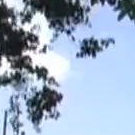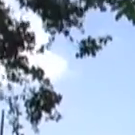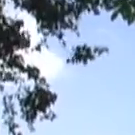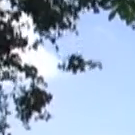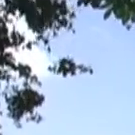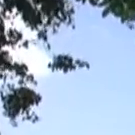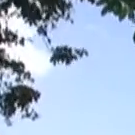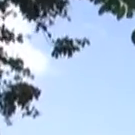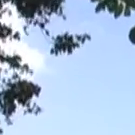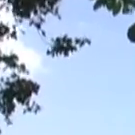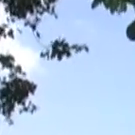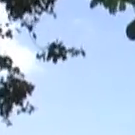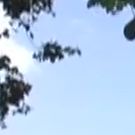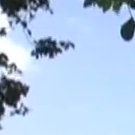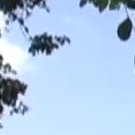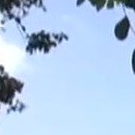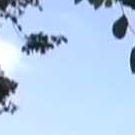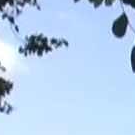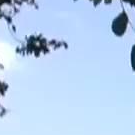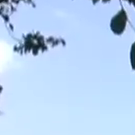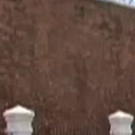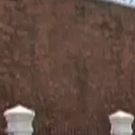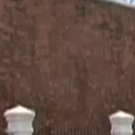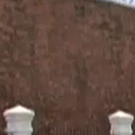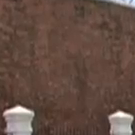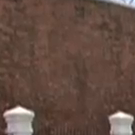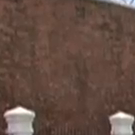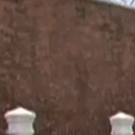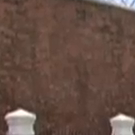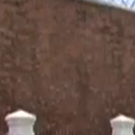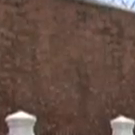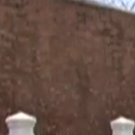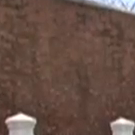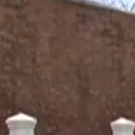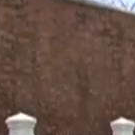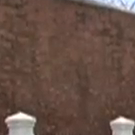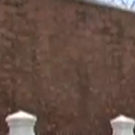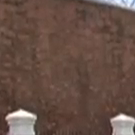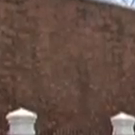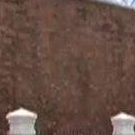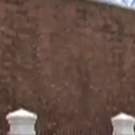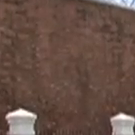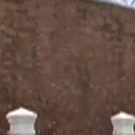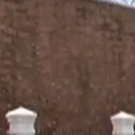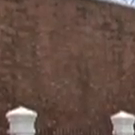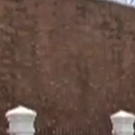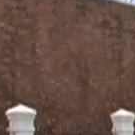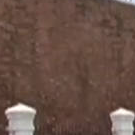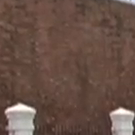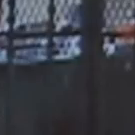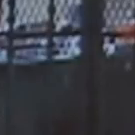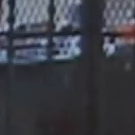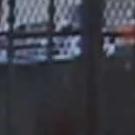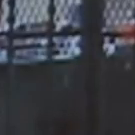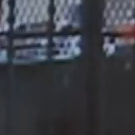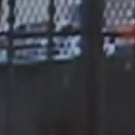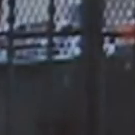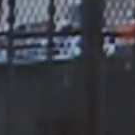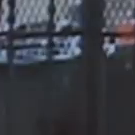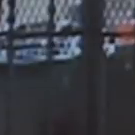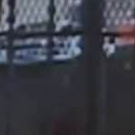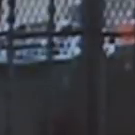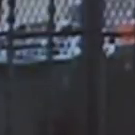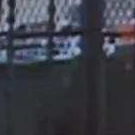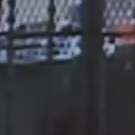prison transfer agreement with Britain, the UK government will provide £25 million to build a new maximum security correctional centre for male